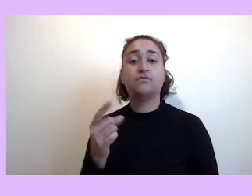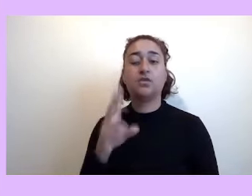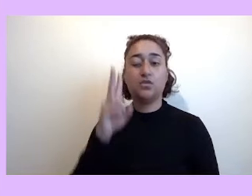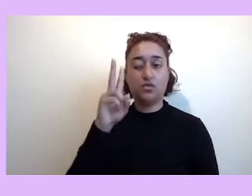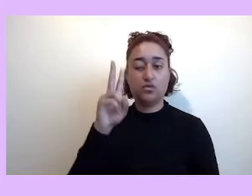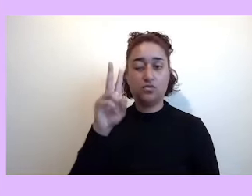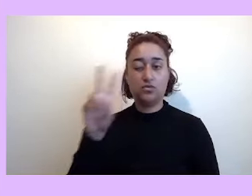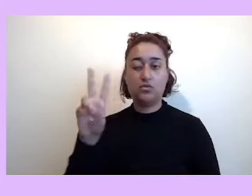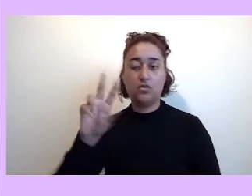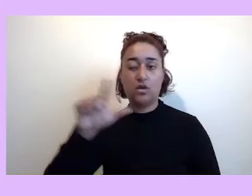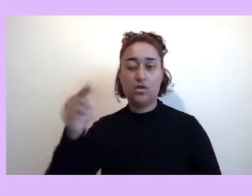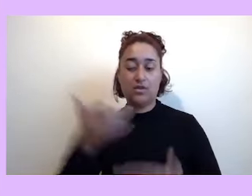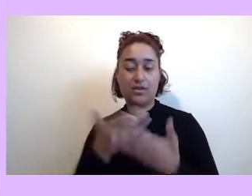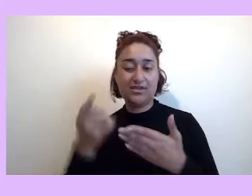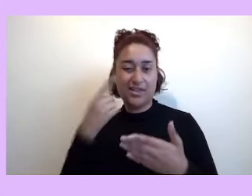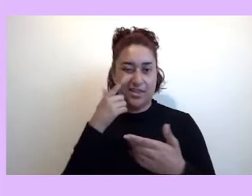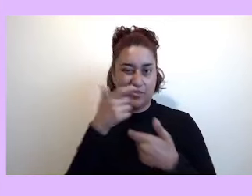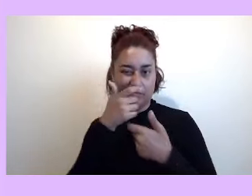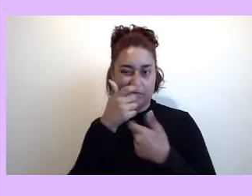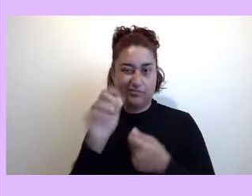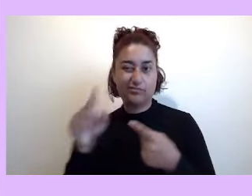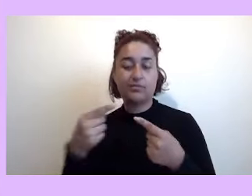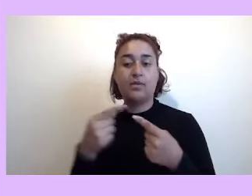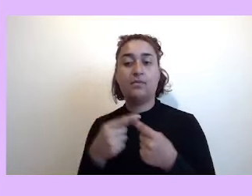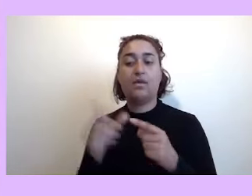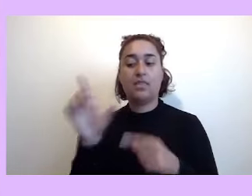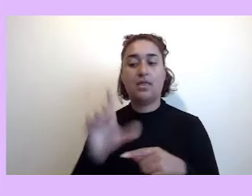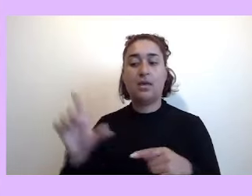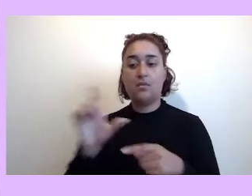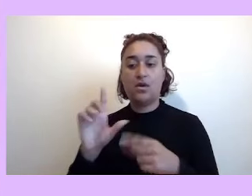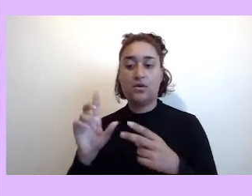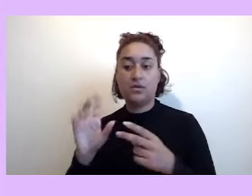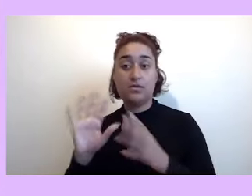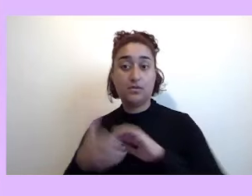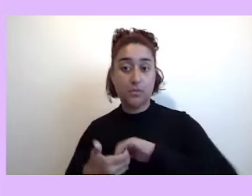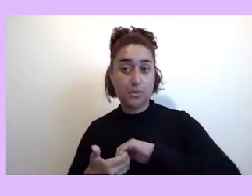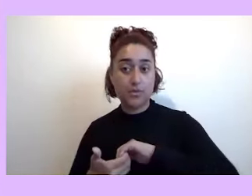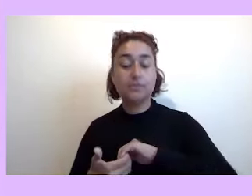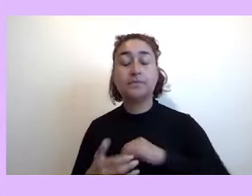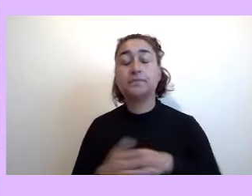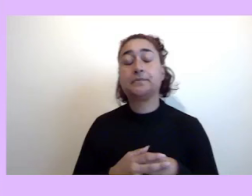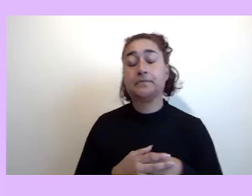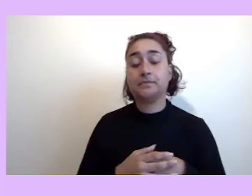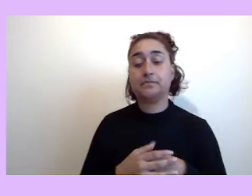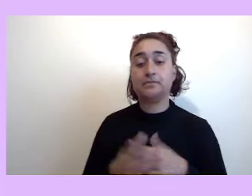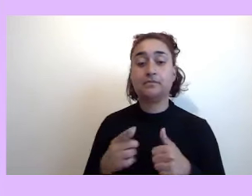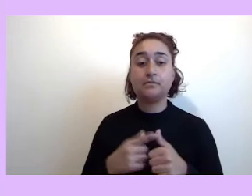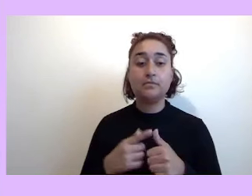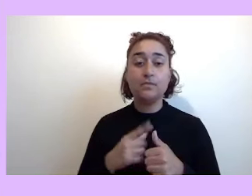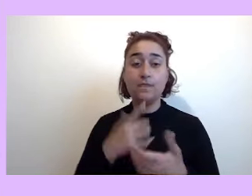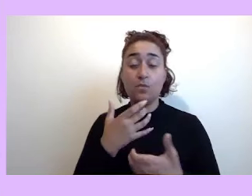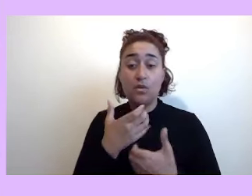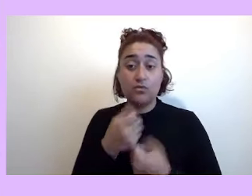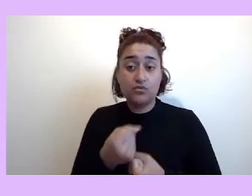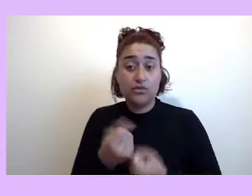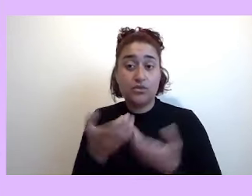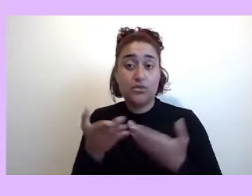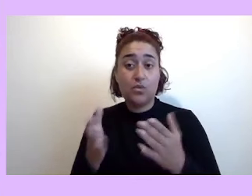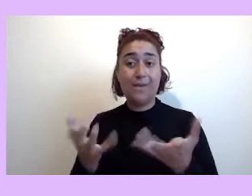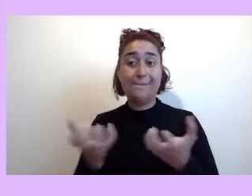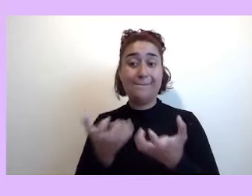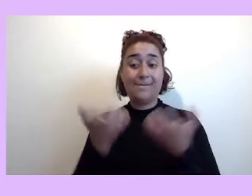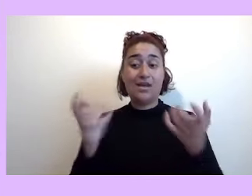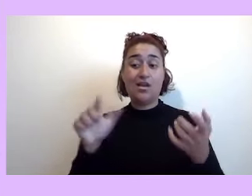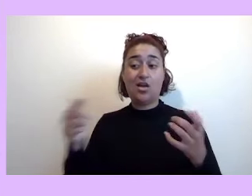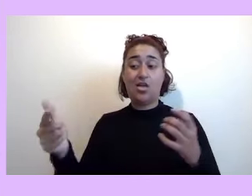are attractive about the library as a partner in this work have been the fact that we have trust in a way that many other